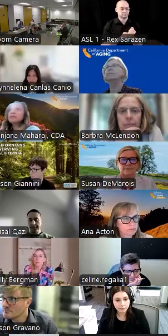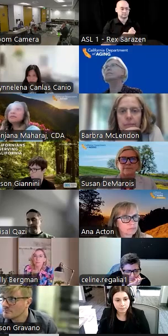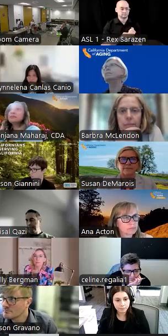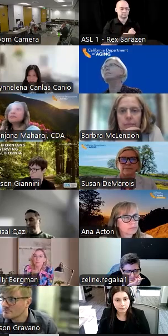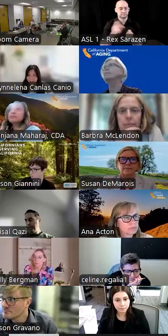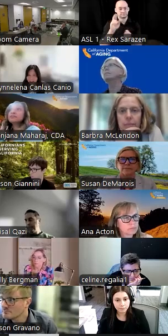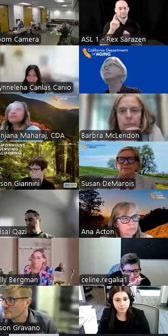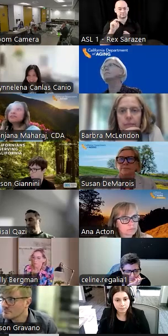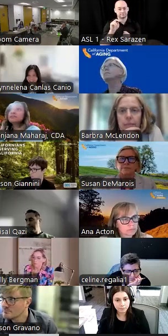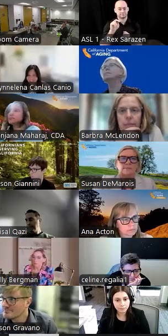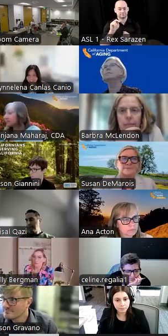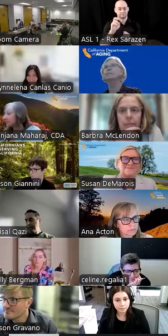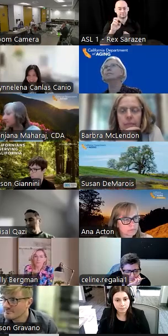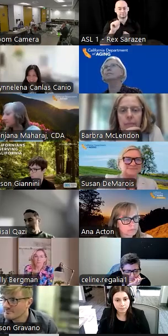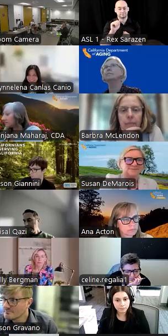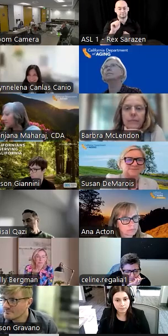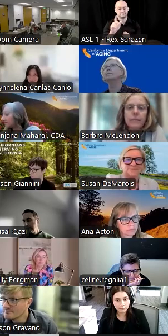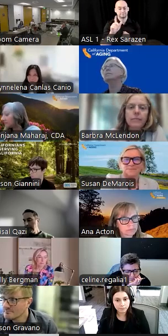Neil. Aye.